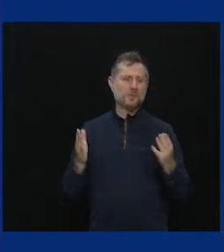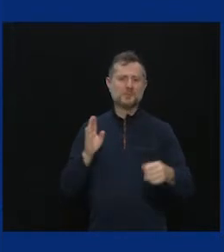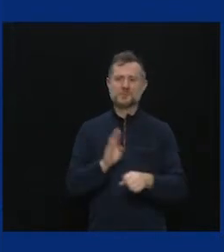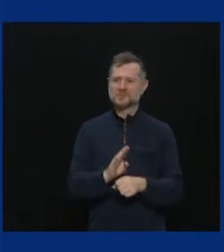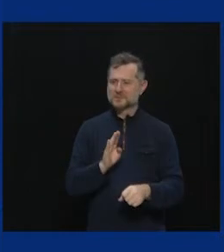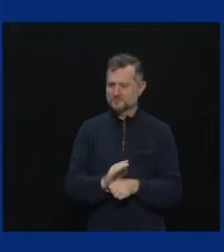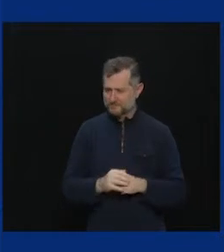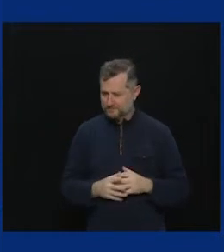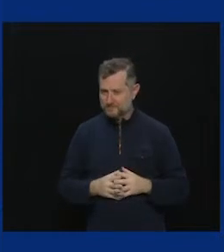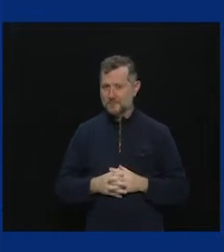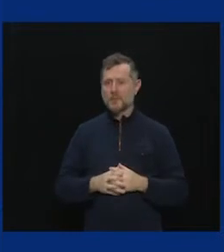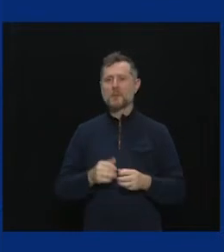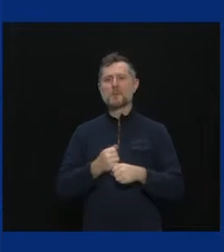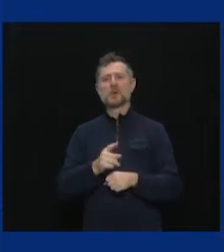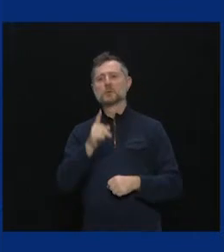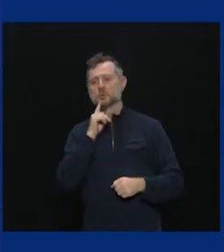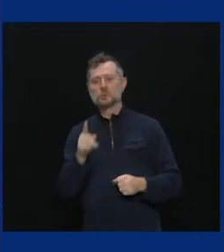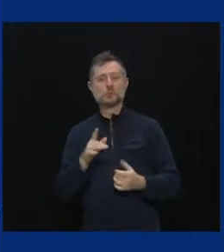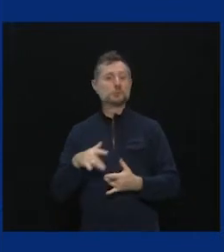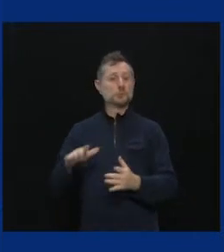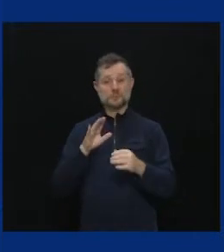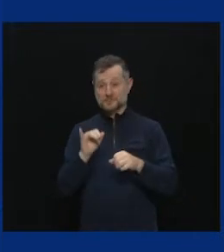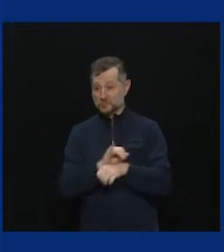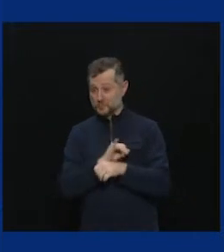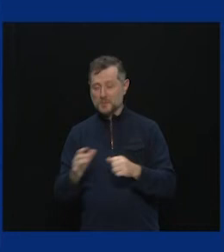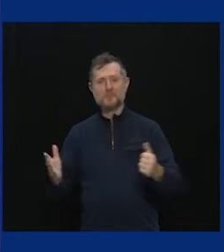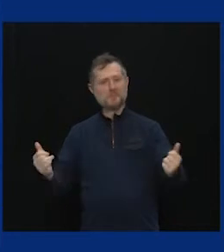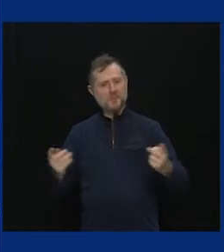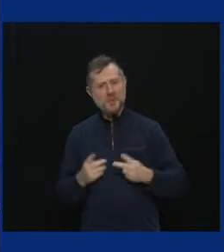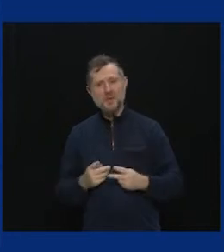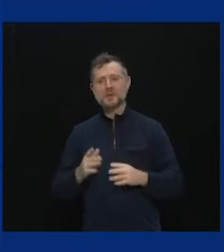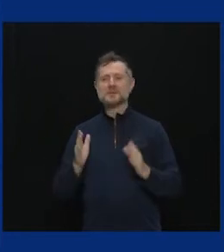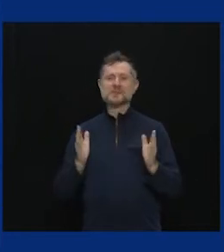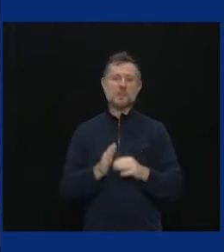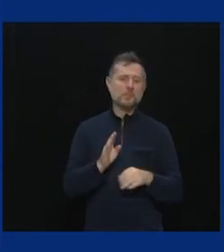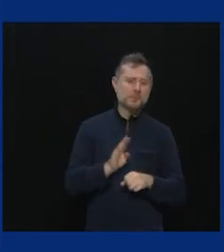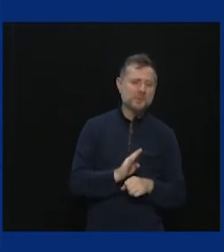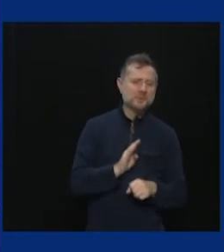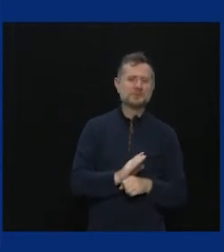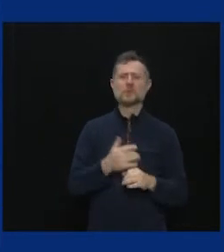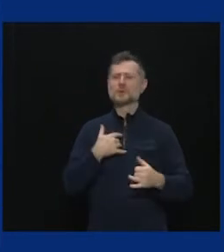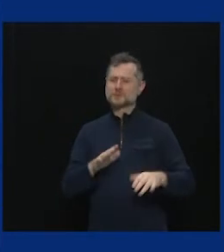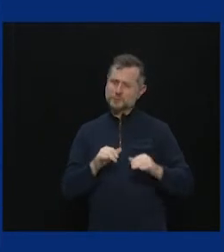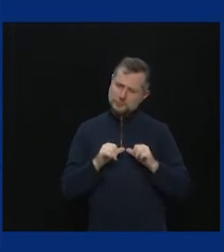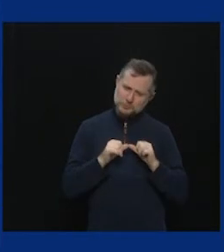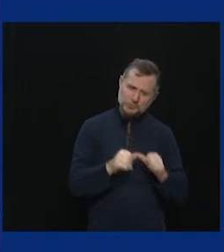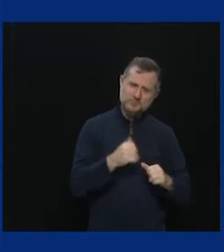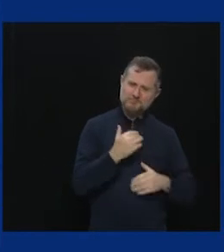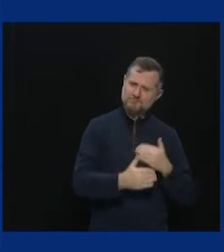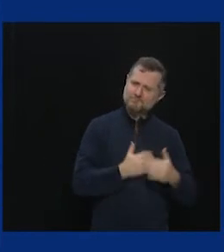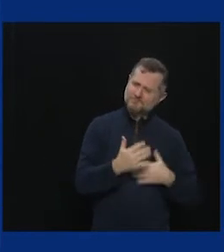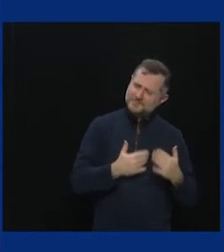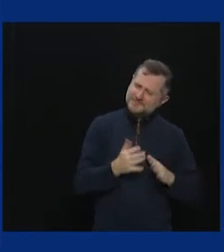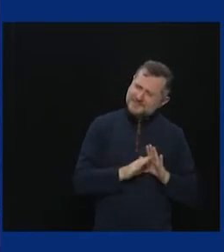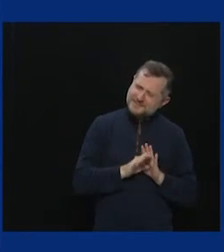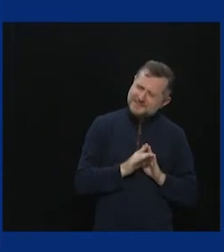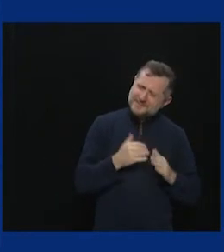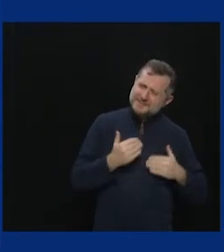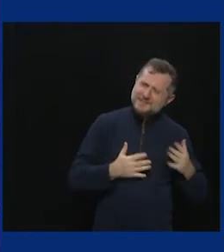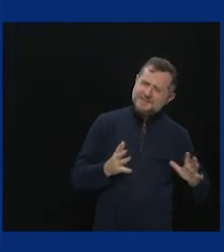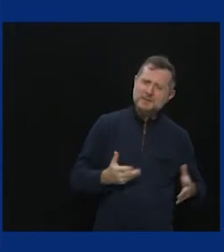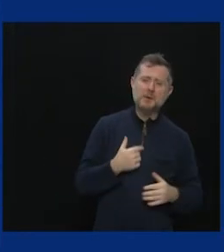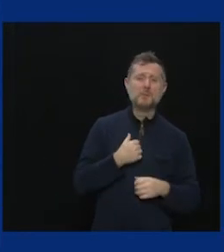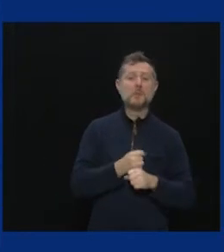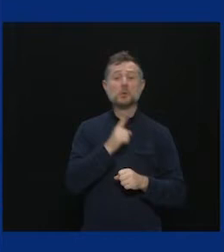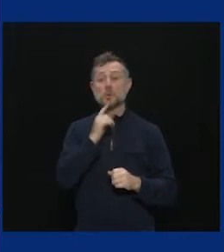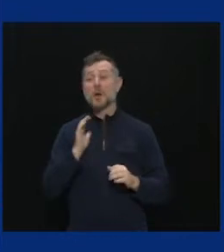that our tourism industry comes back, that our small businesses continue to grow, and that our workers are